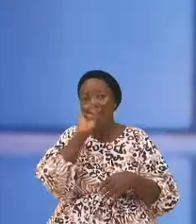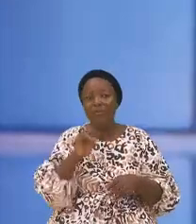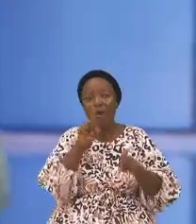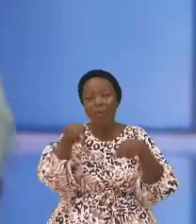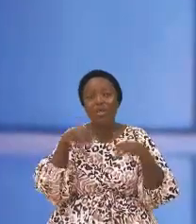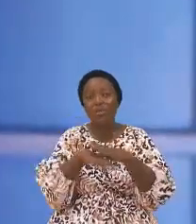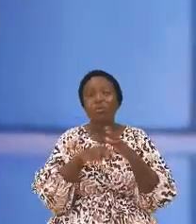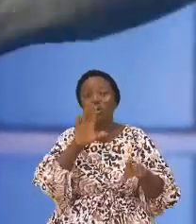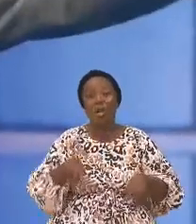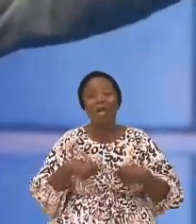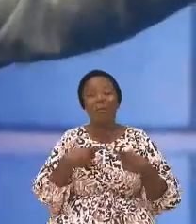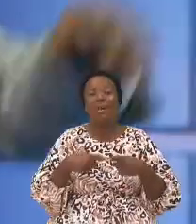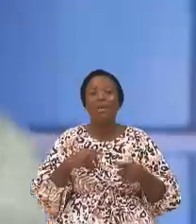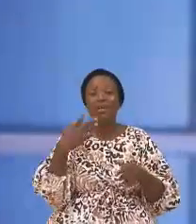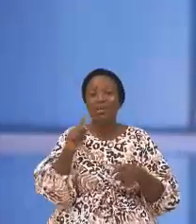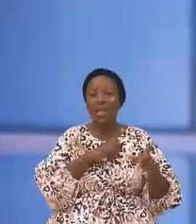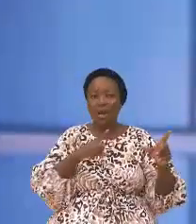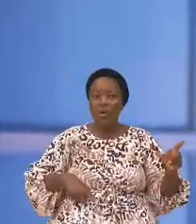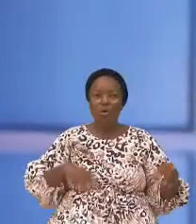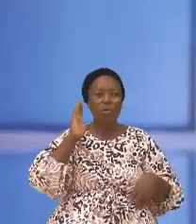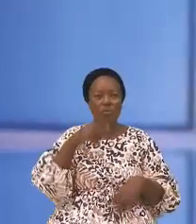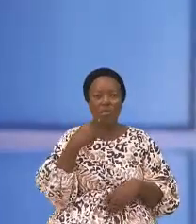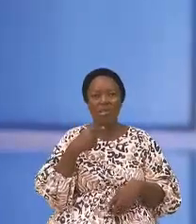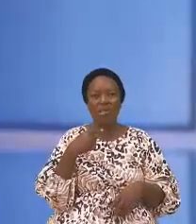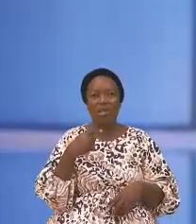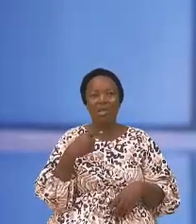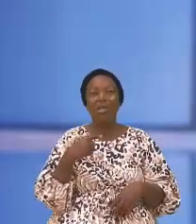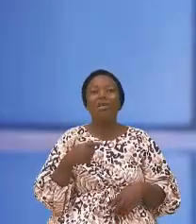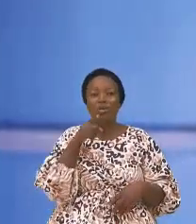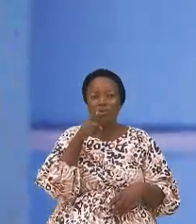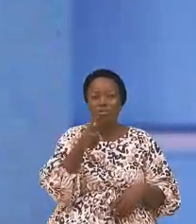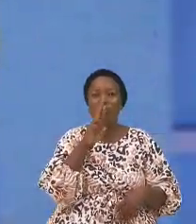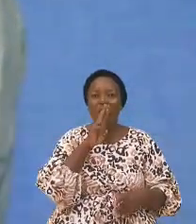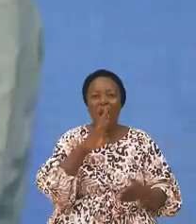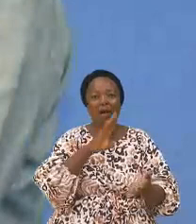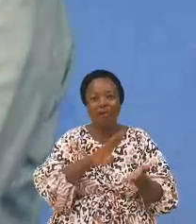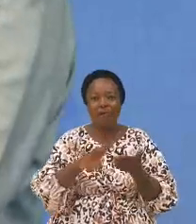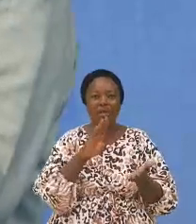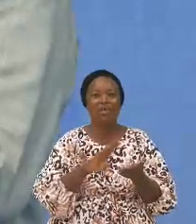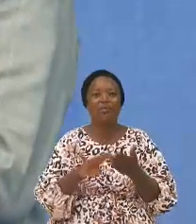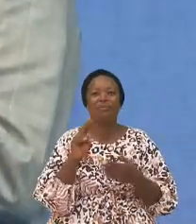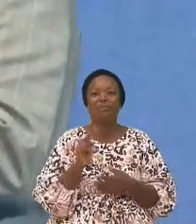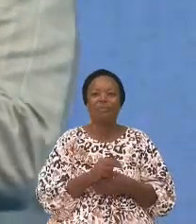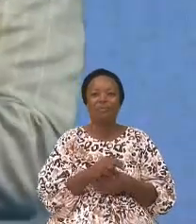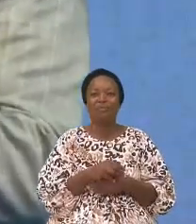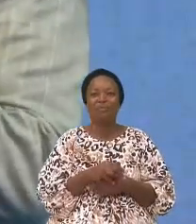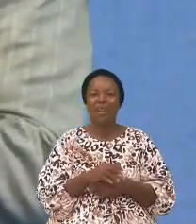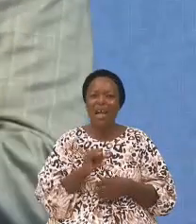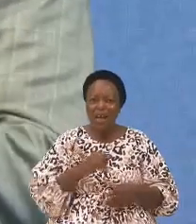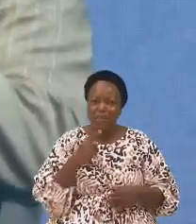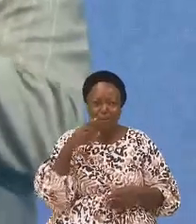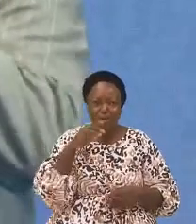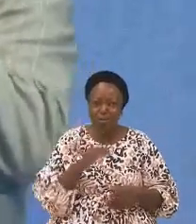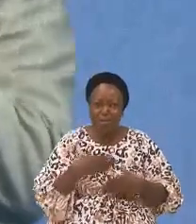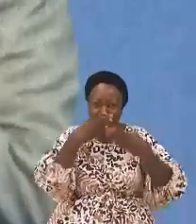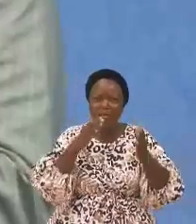sin, every sin you ever committed in your life, the Lord will say, you